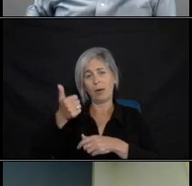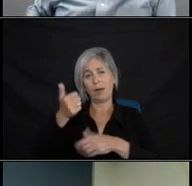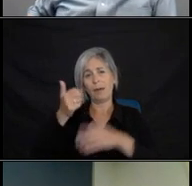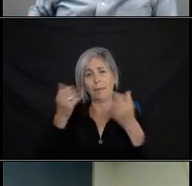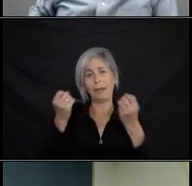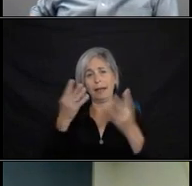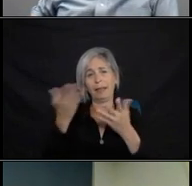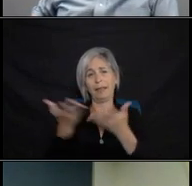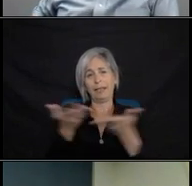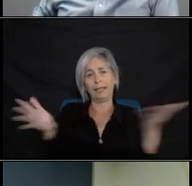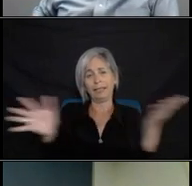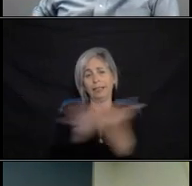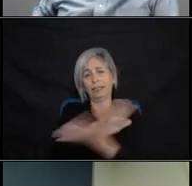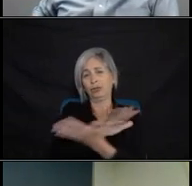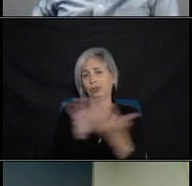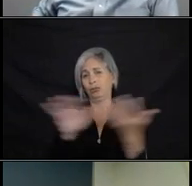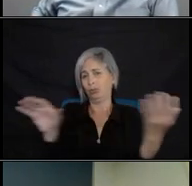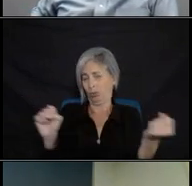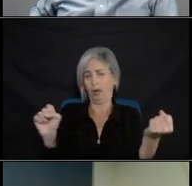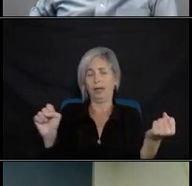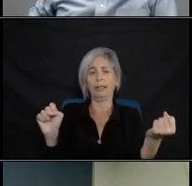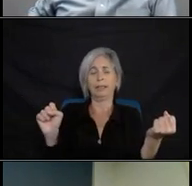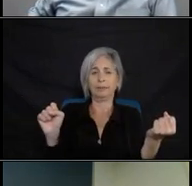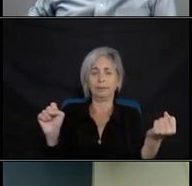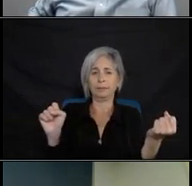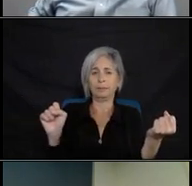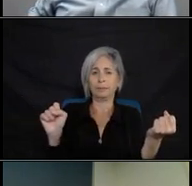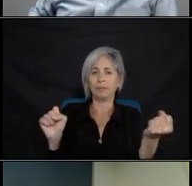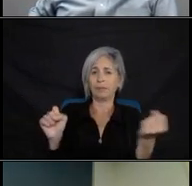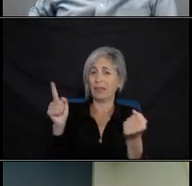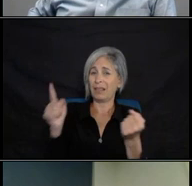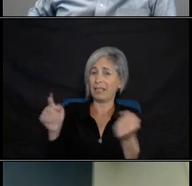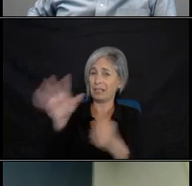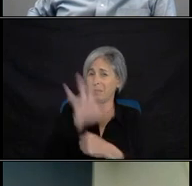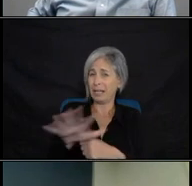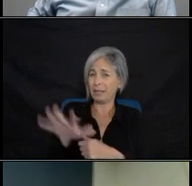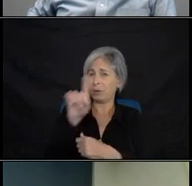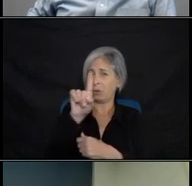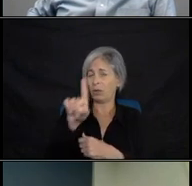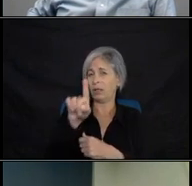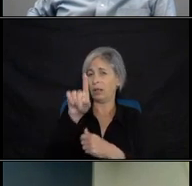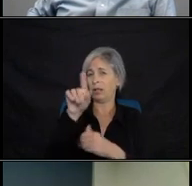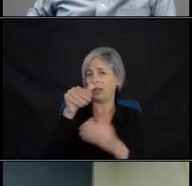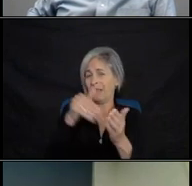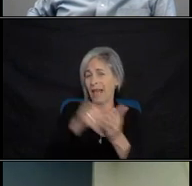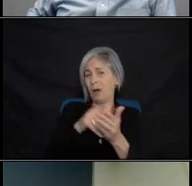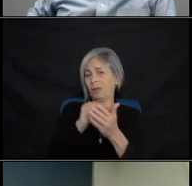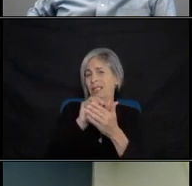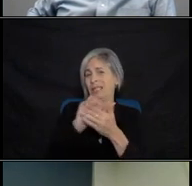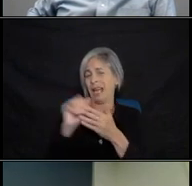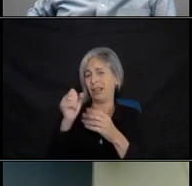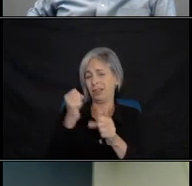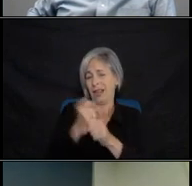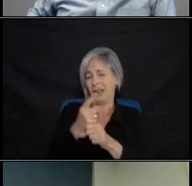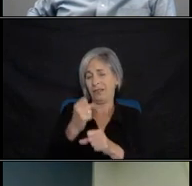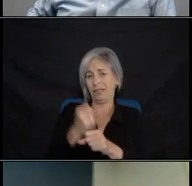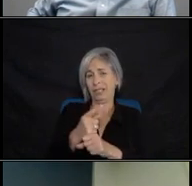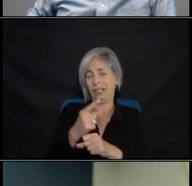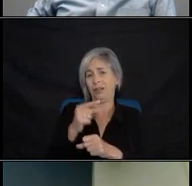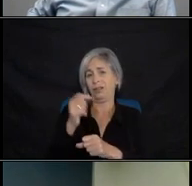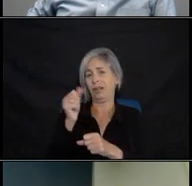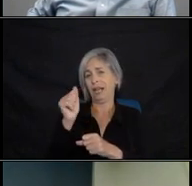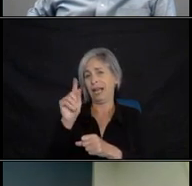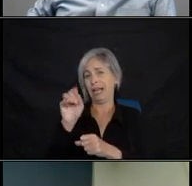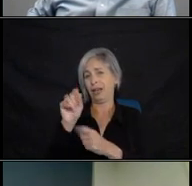The value of such a forest as this has been estimated at $100,000 per year per acre.